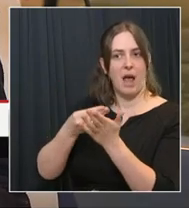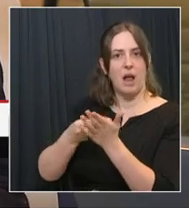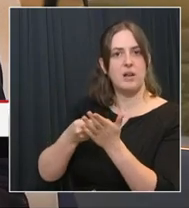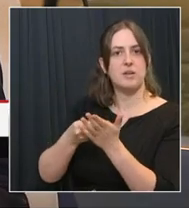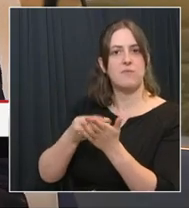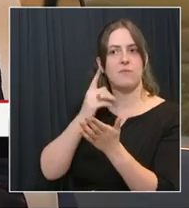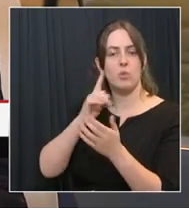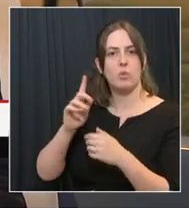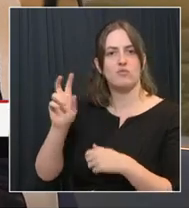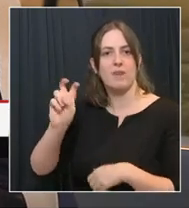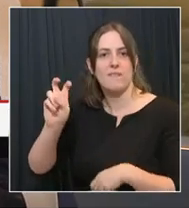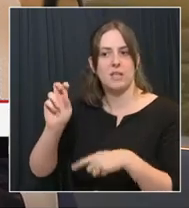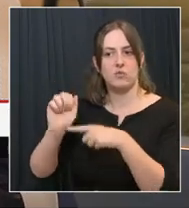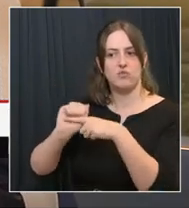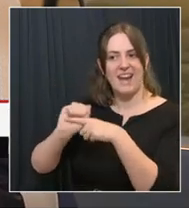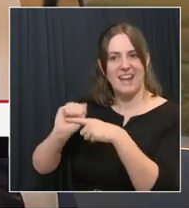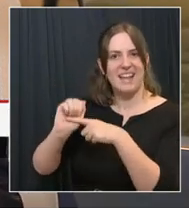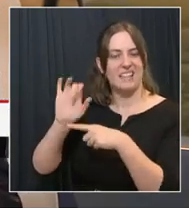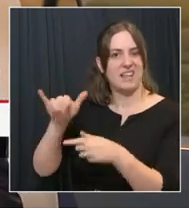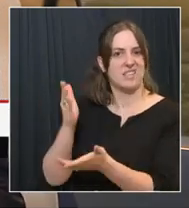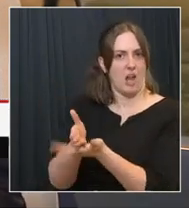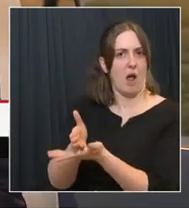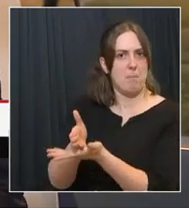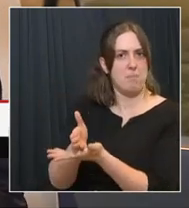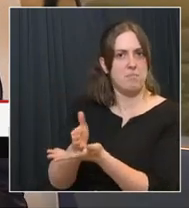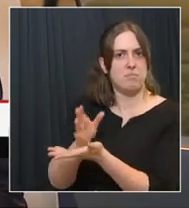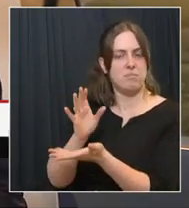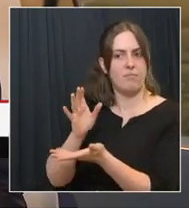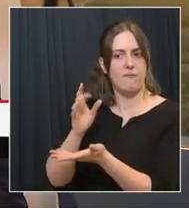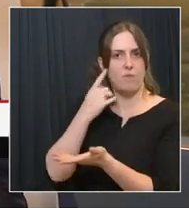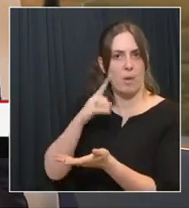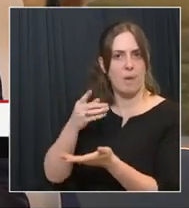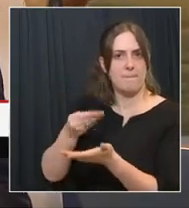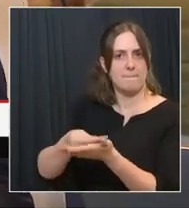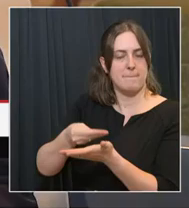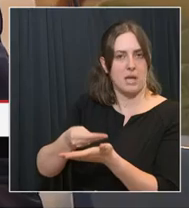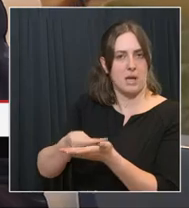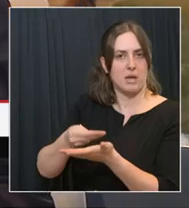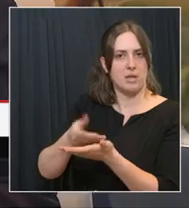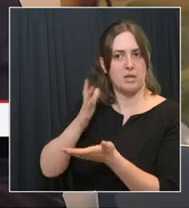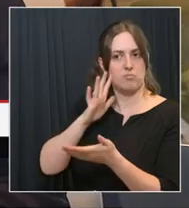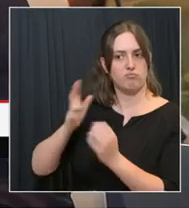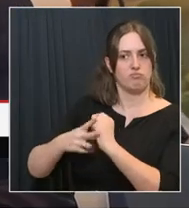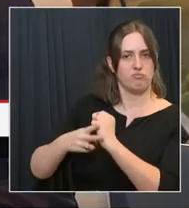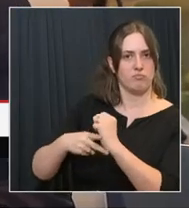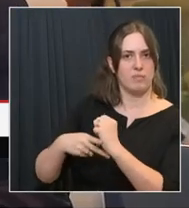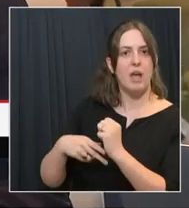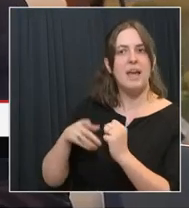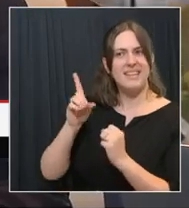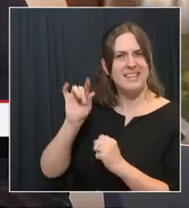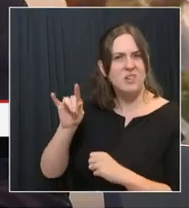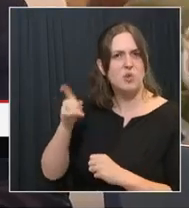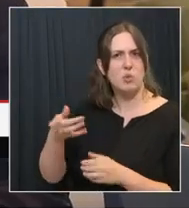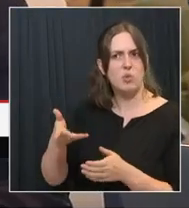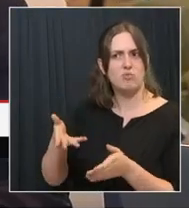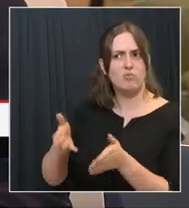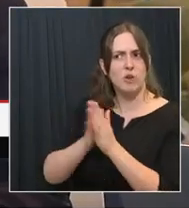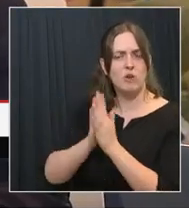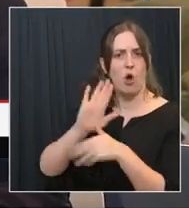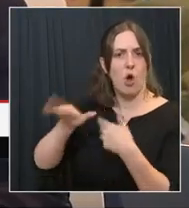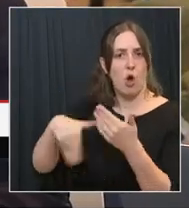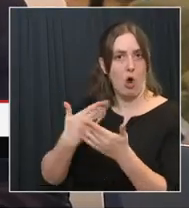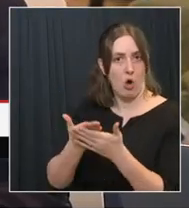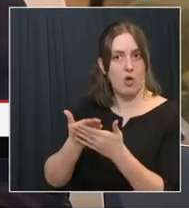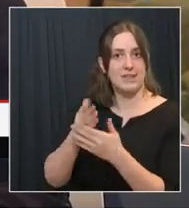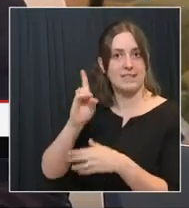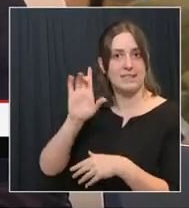other things, did you ask that of all DC government agencies as well as independent agencies? We